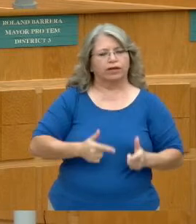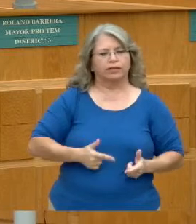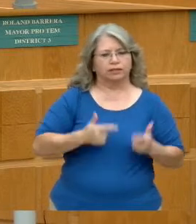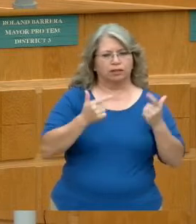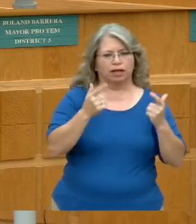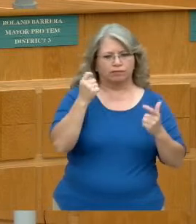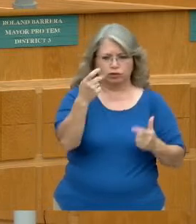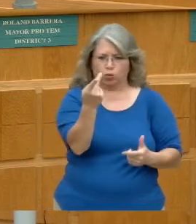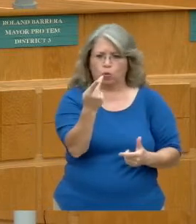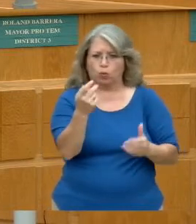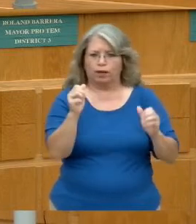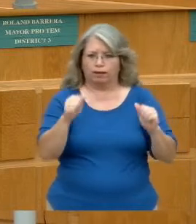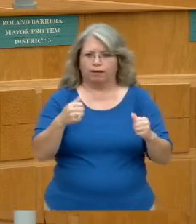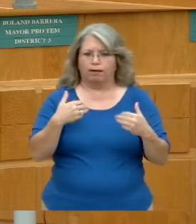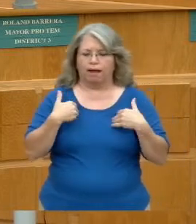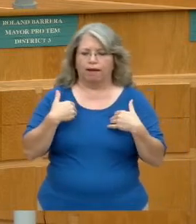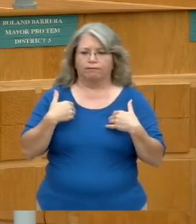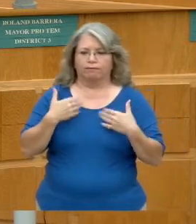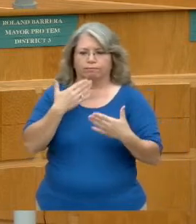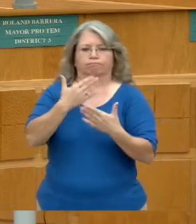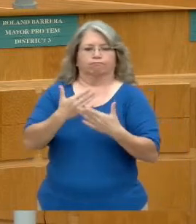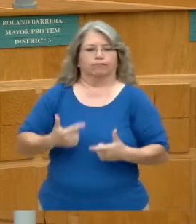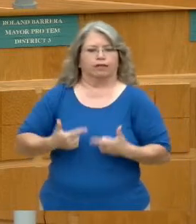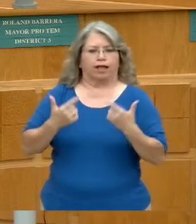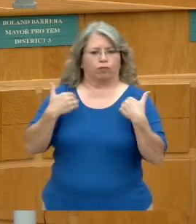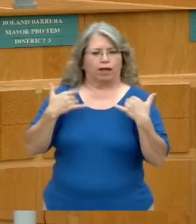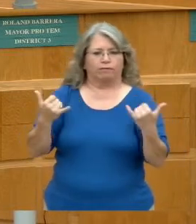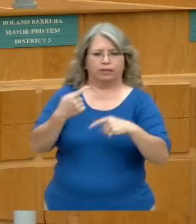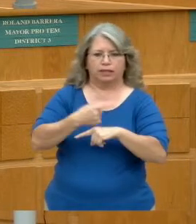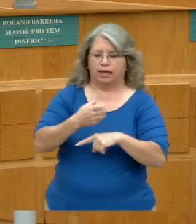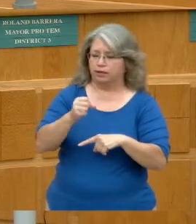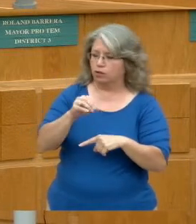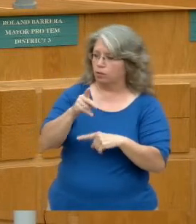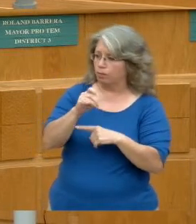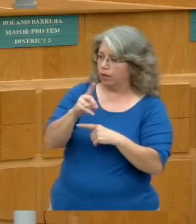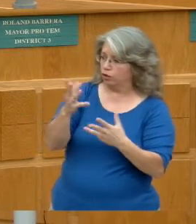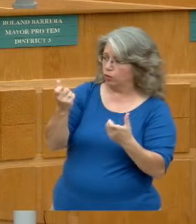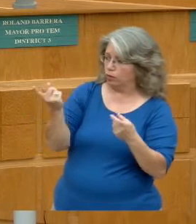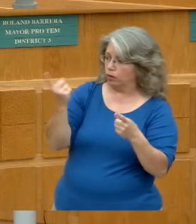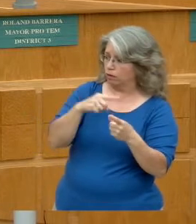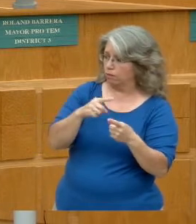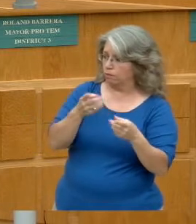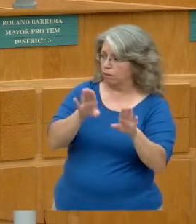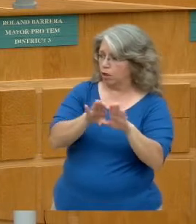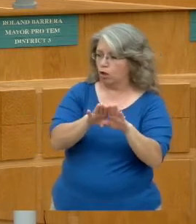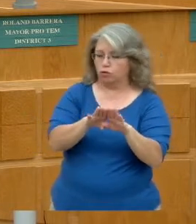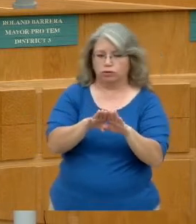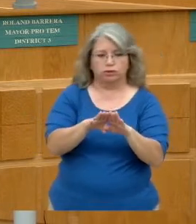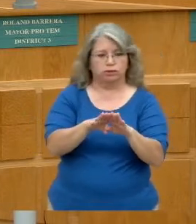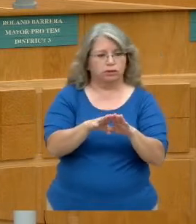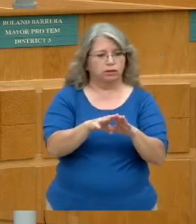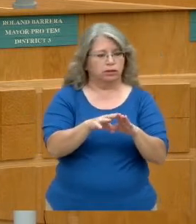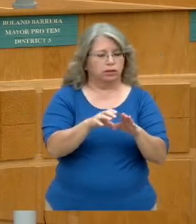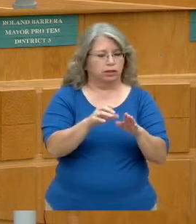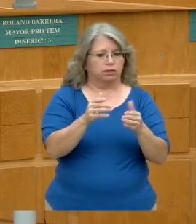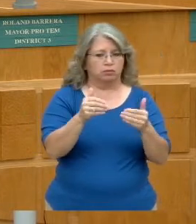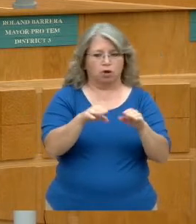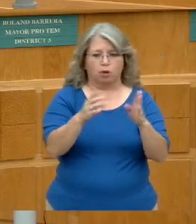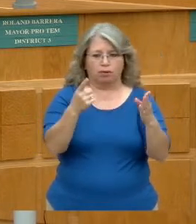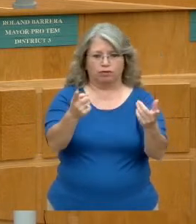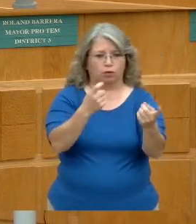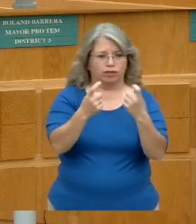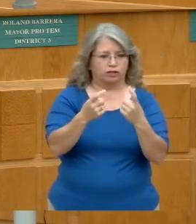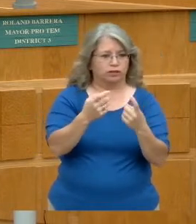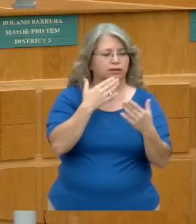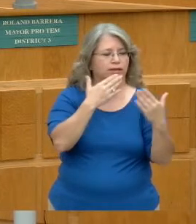the life that we have today. So, Peter, if you want to come up and close it out, or if y'all have any questions, that's all I have today. But thank you very much, and continue